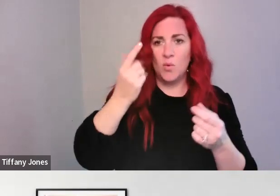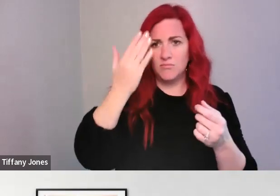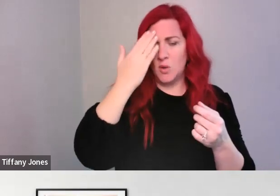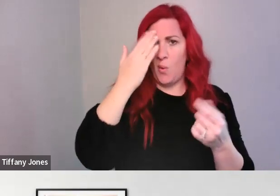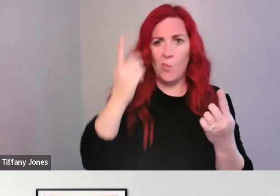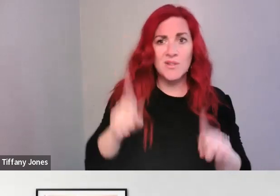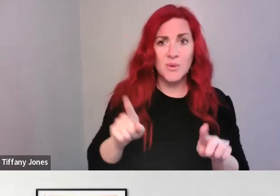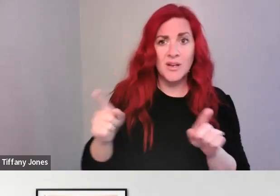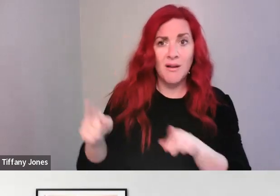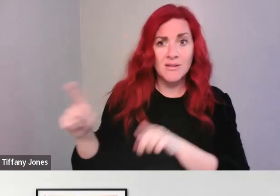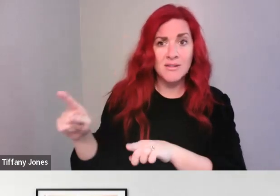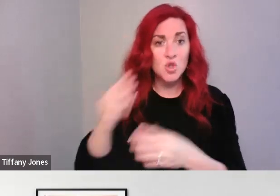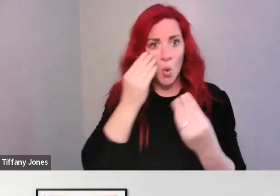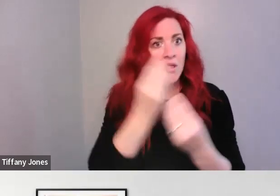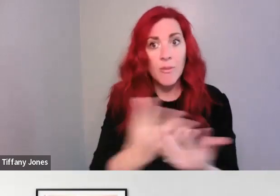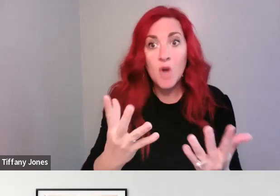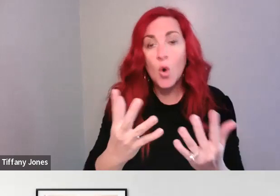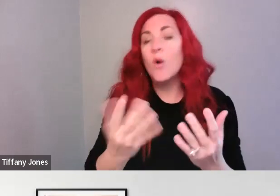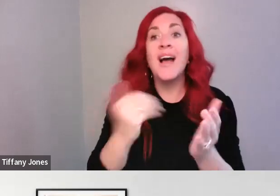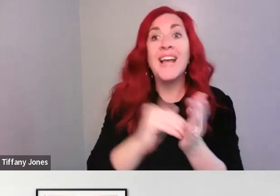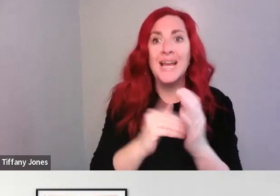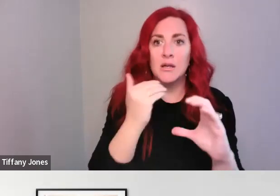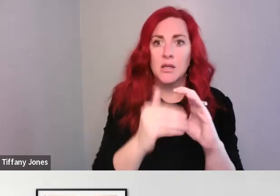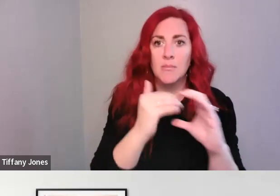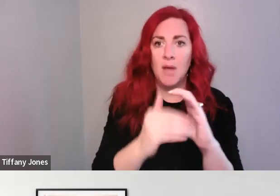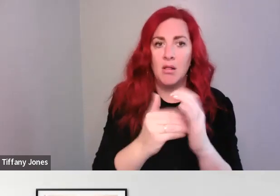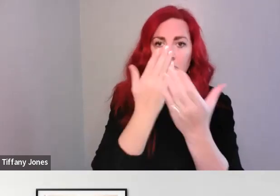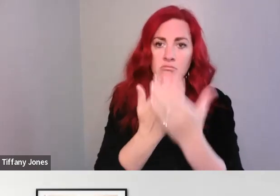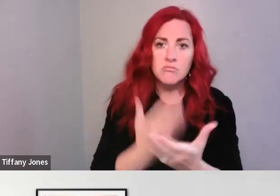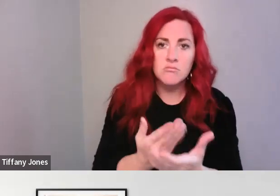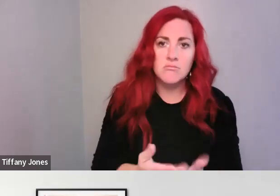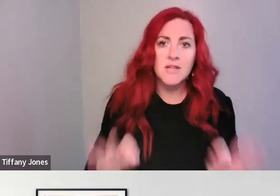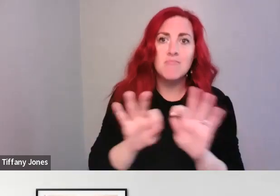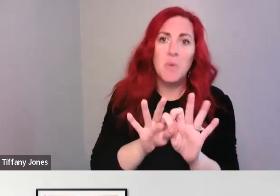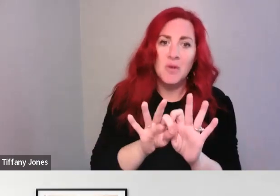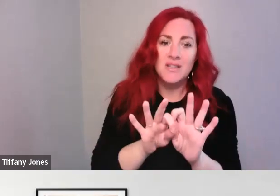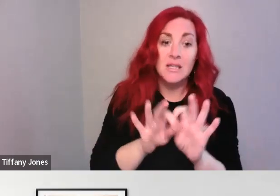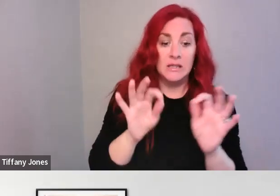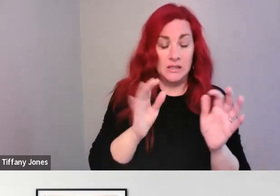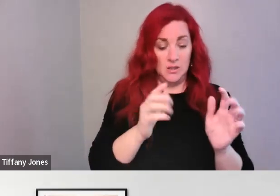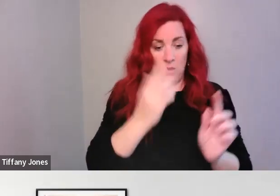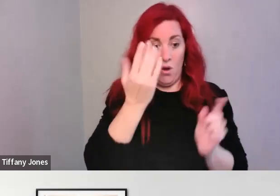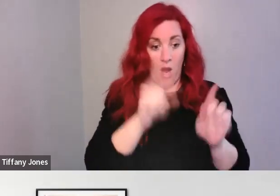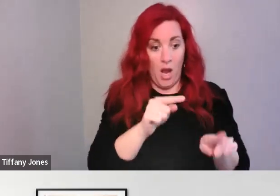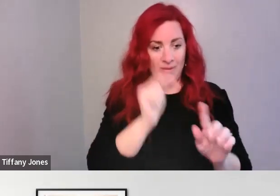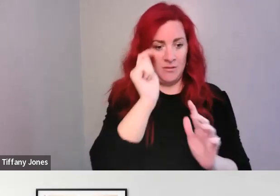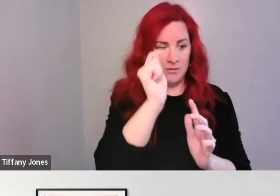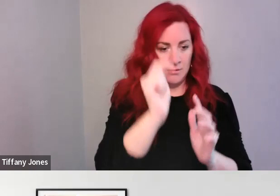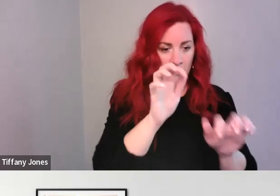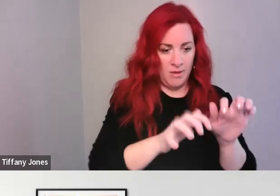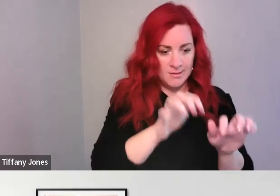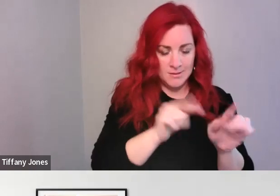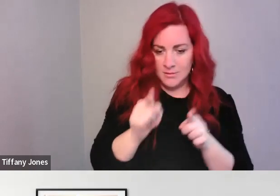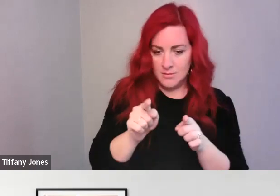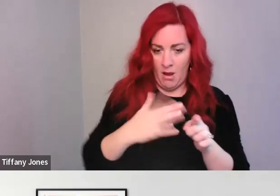let them know. And again, put it in writing, put it in an email. Here's everything that's happened. Here's why I'm upset. Here's what I want to make it